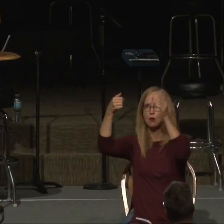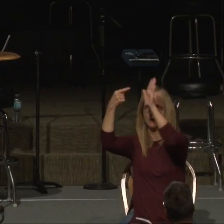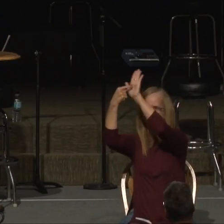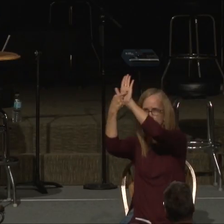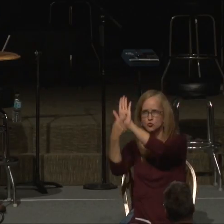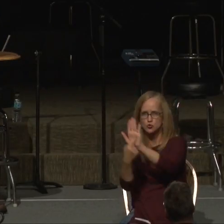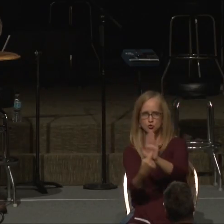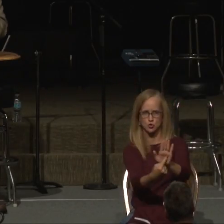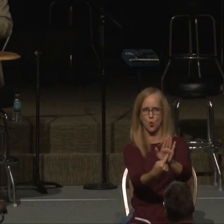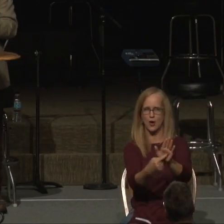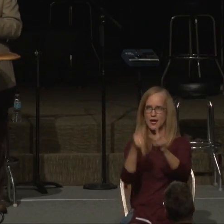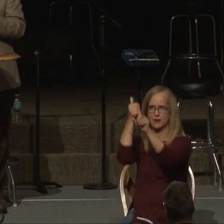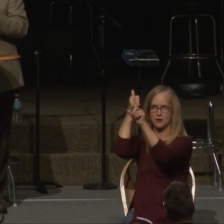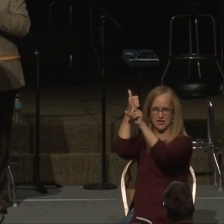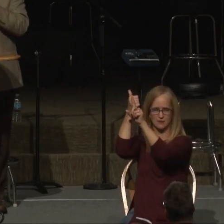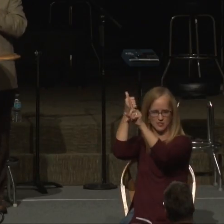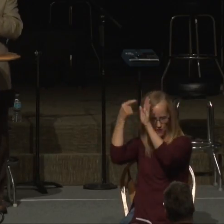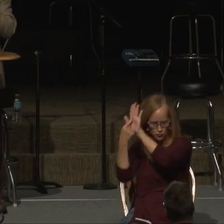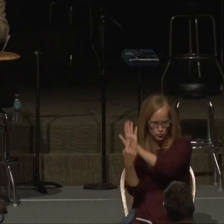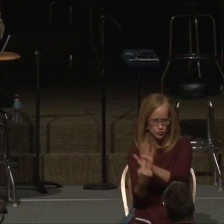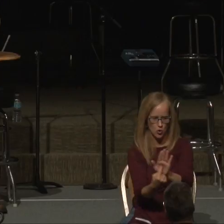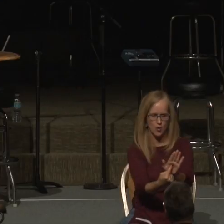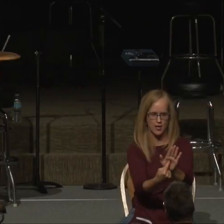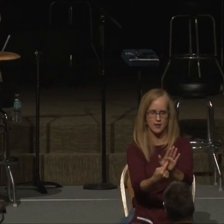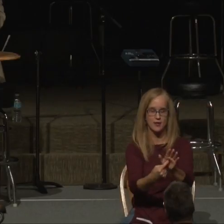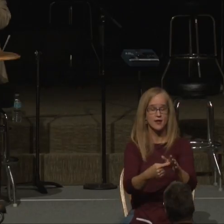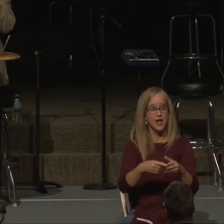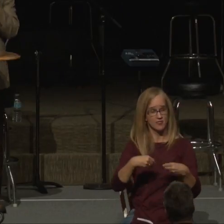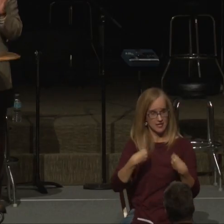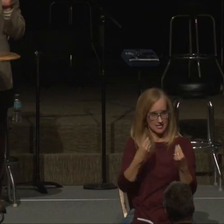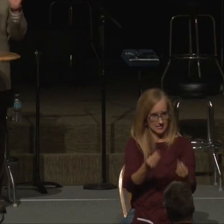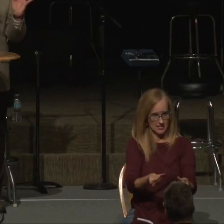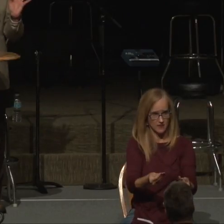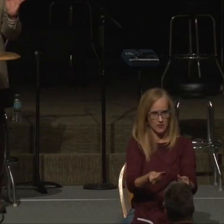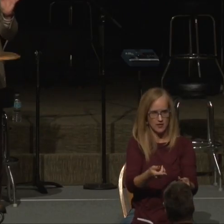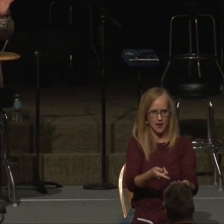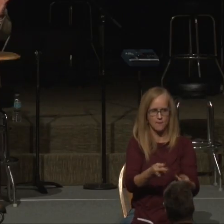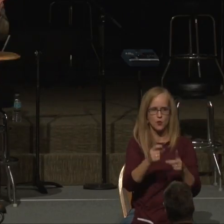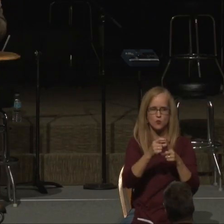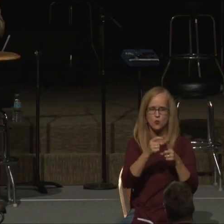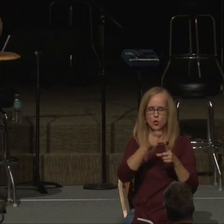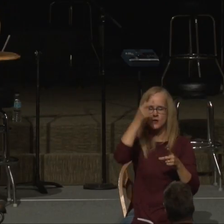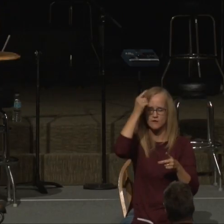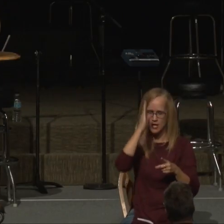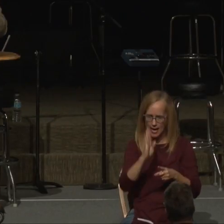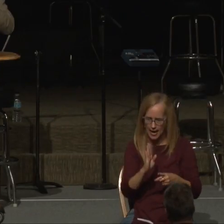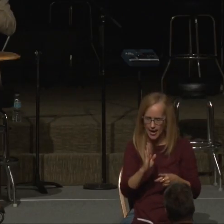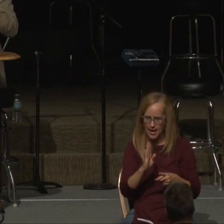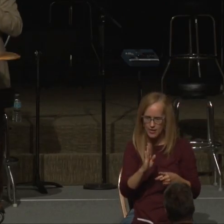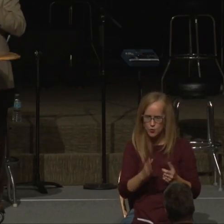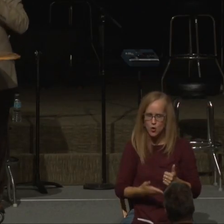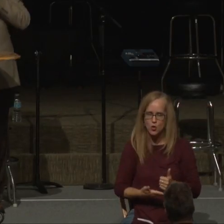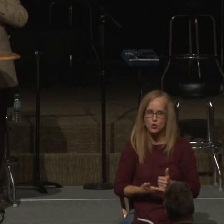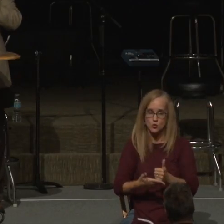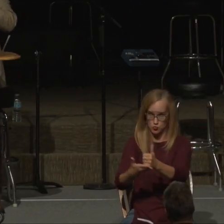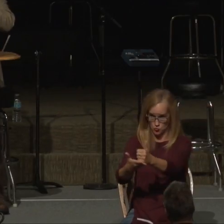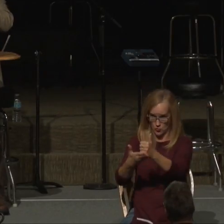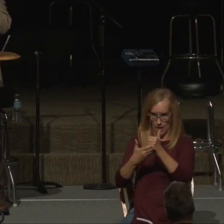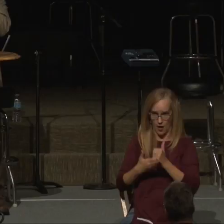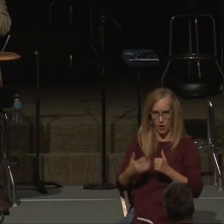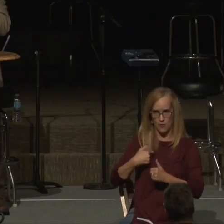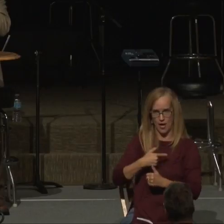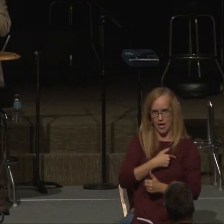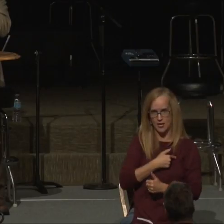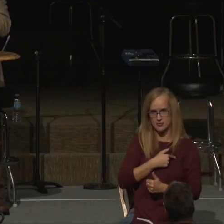revealed revelatory light to certain people, but then he's given them the platform of the Word of God to help us to be able to come